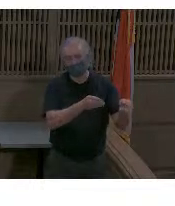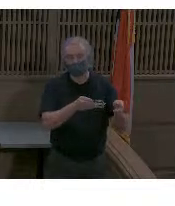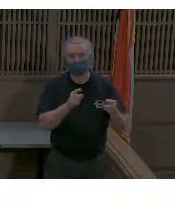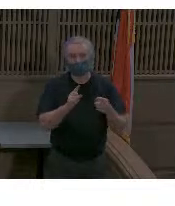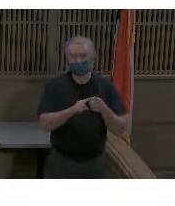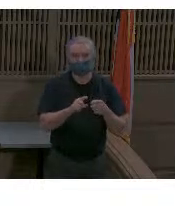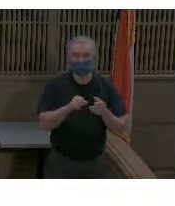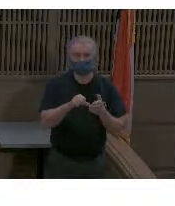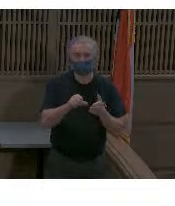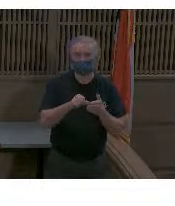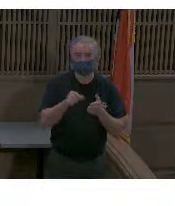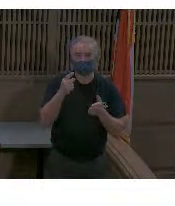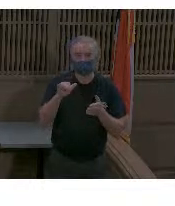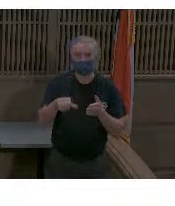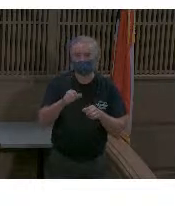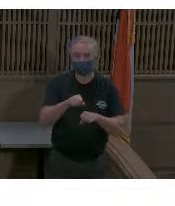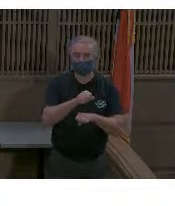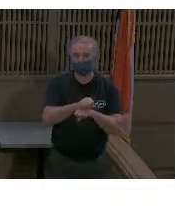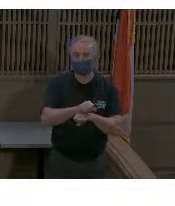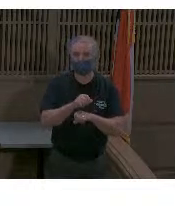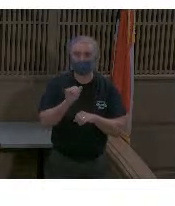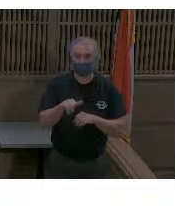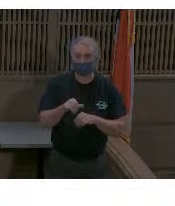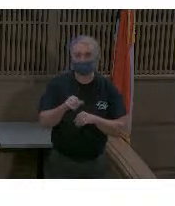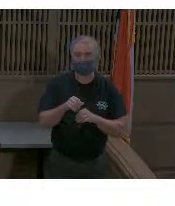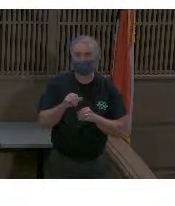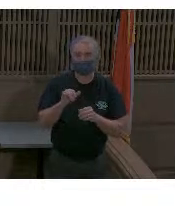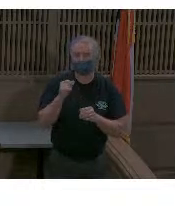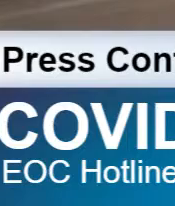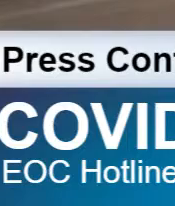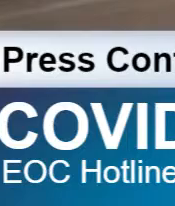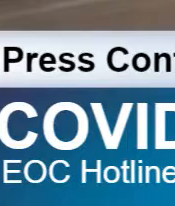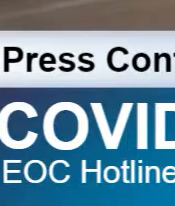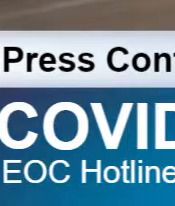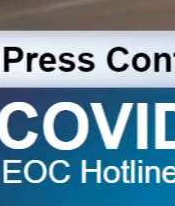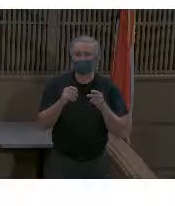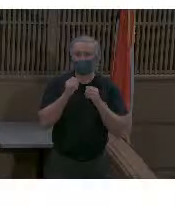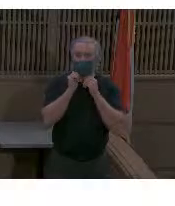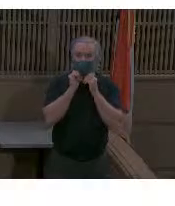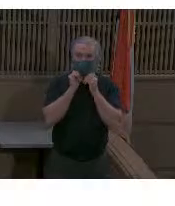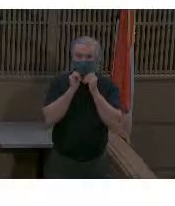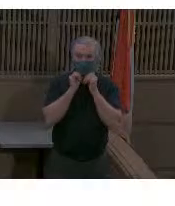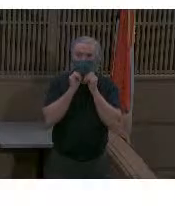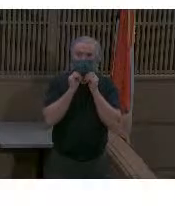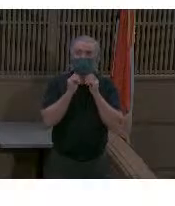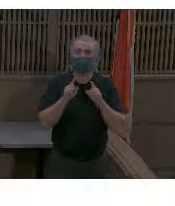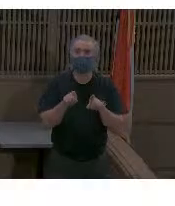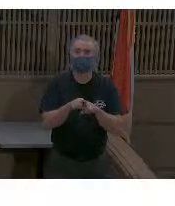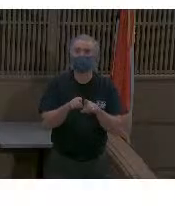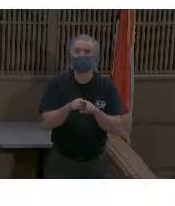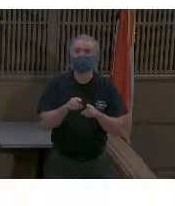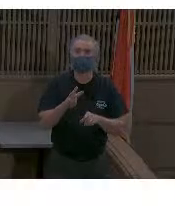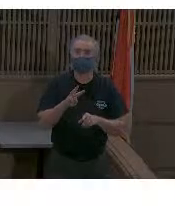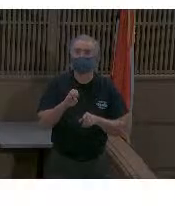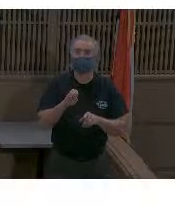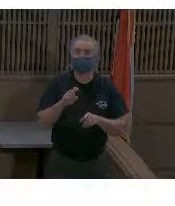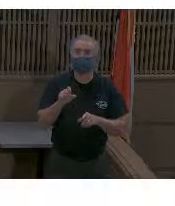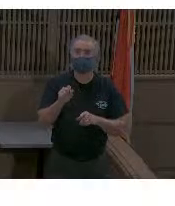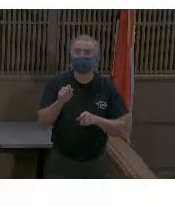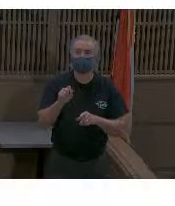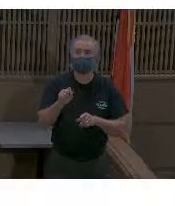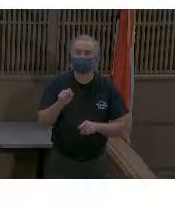believe 9 to 1 on Saturday. There's also a website. It's a rather long. You can find this